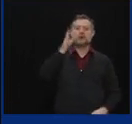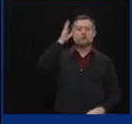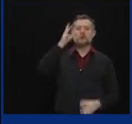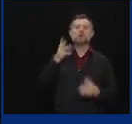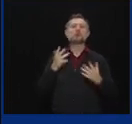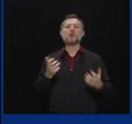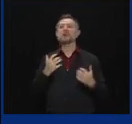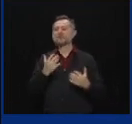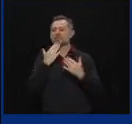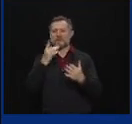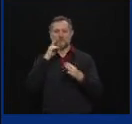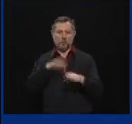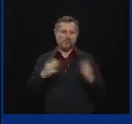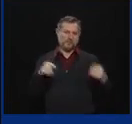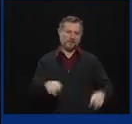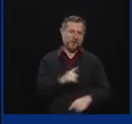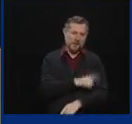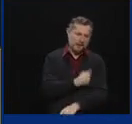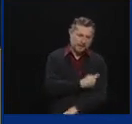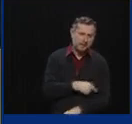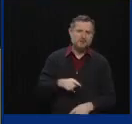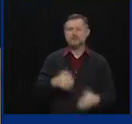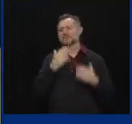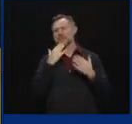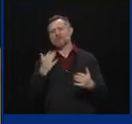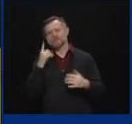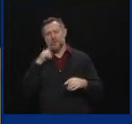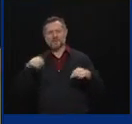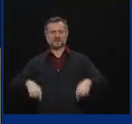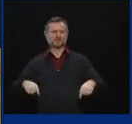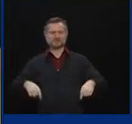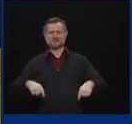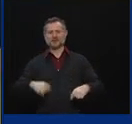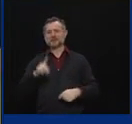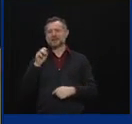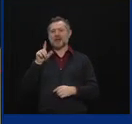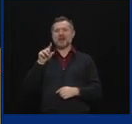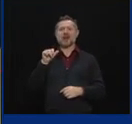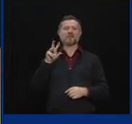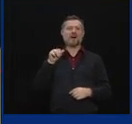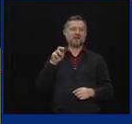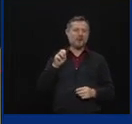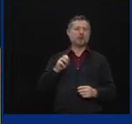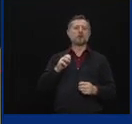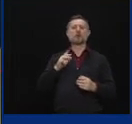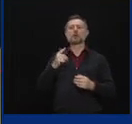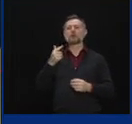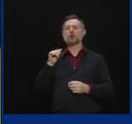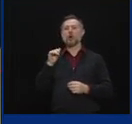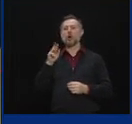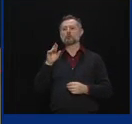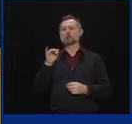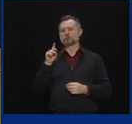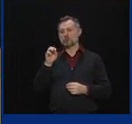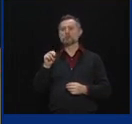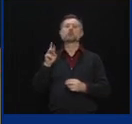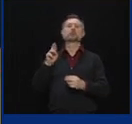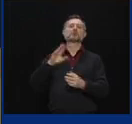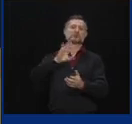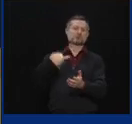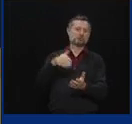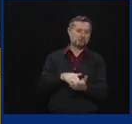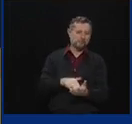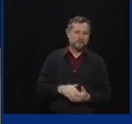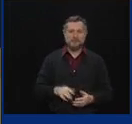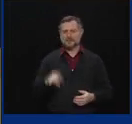here, and thank you for opening up your doors at the Delavan Gryden Center, Ms. Bobbins, because it really matters to bring the vaccines into the community no matter